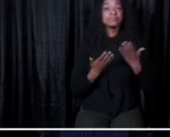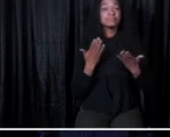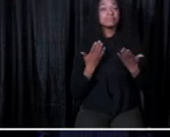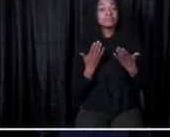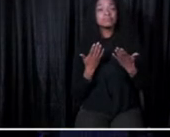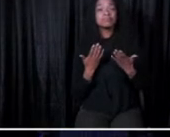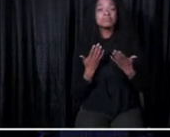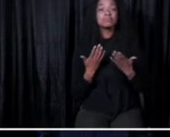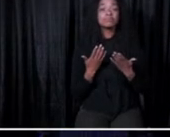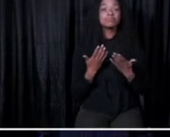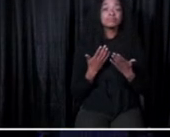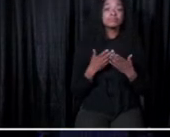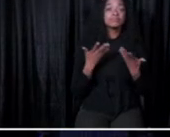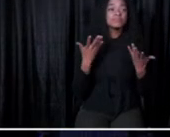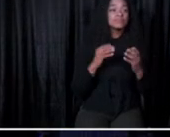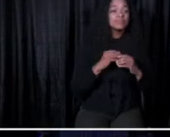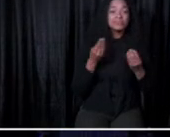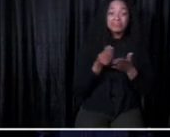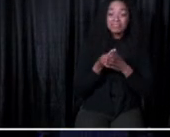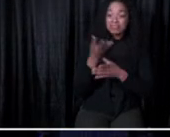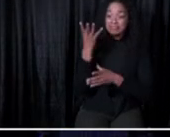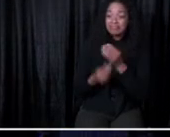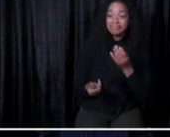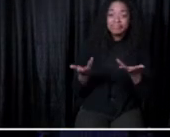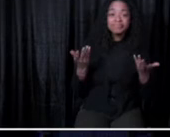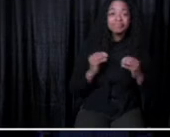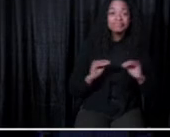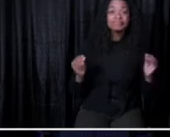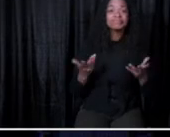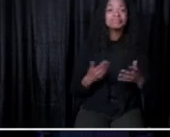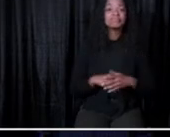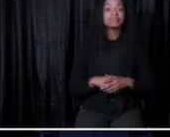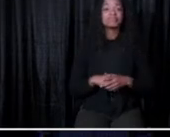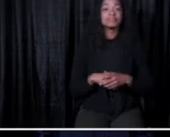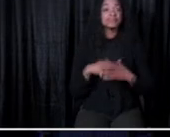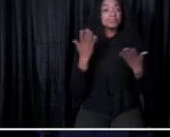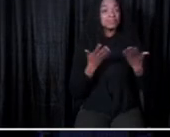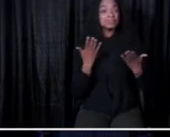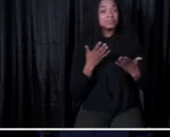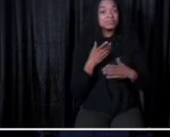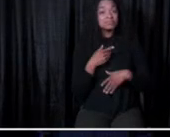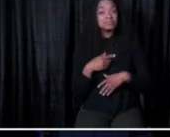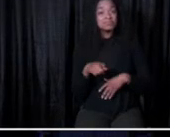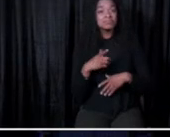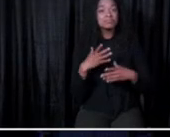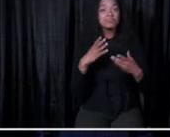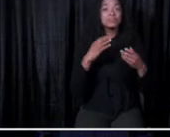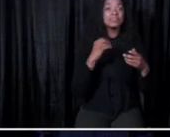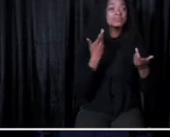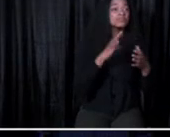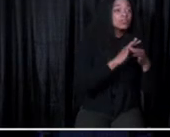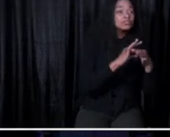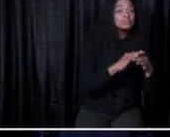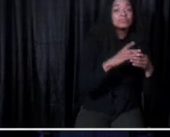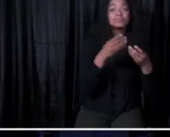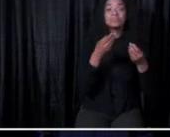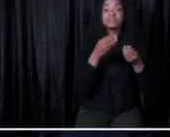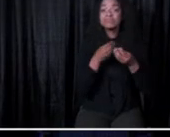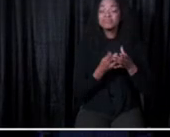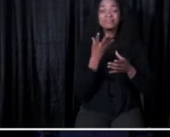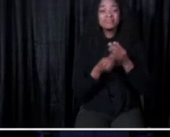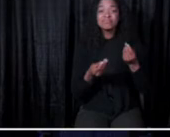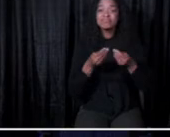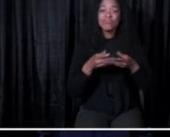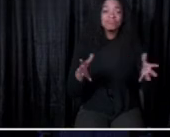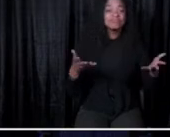earned. You may lose a lot of things, but you will never, never